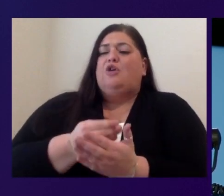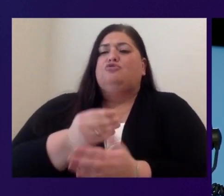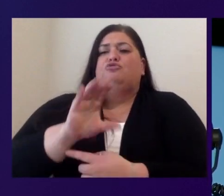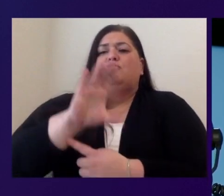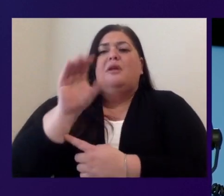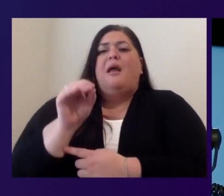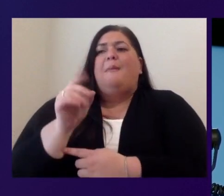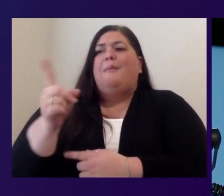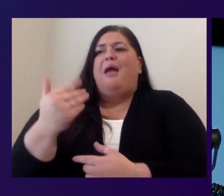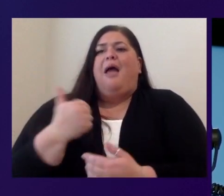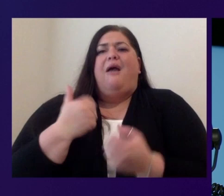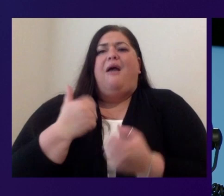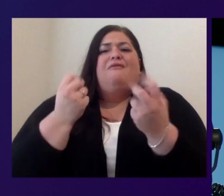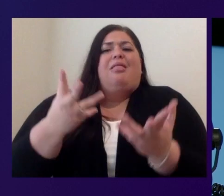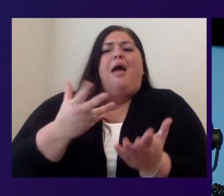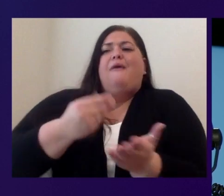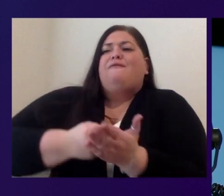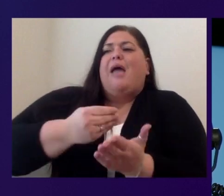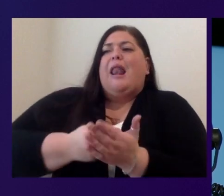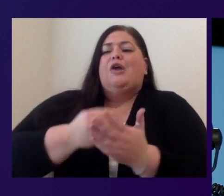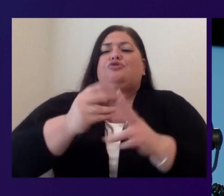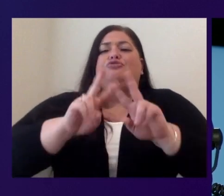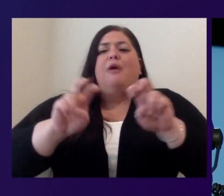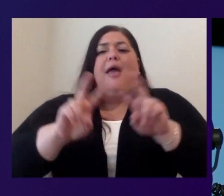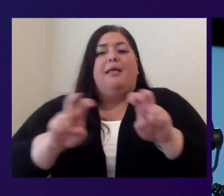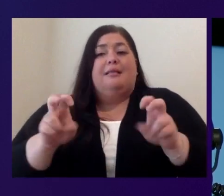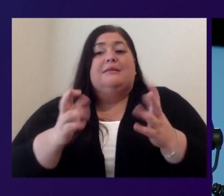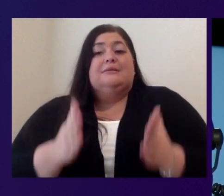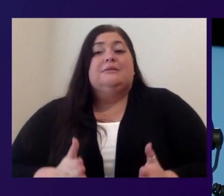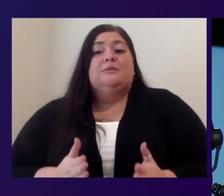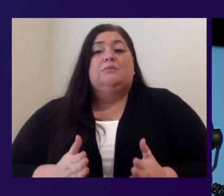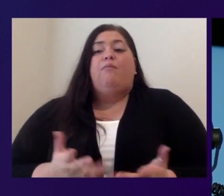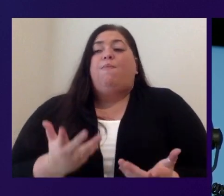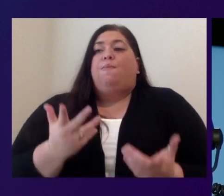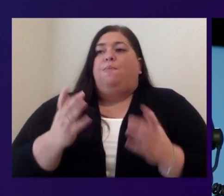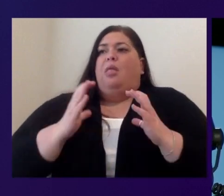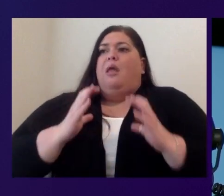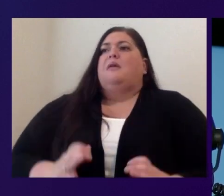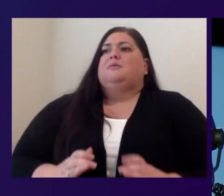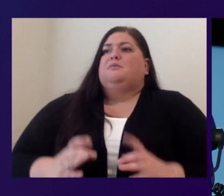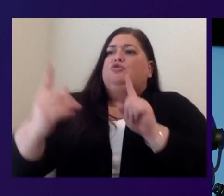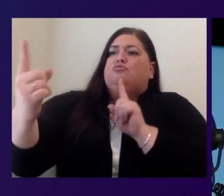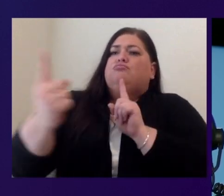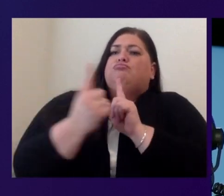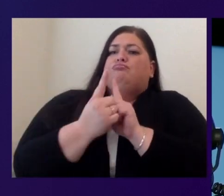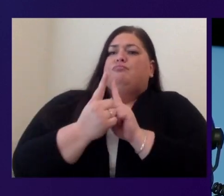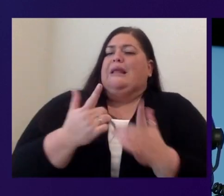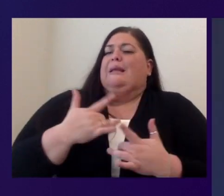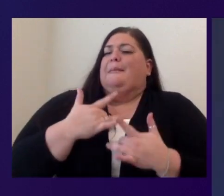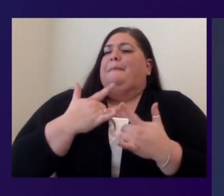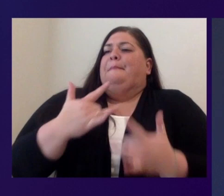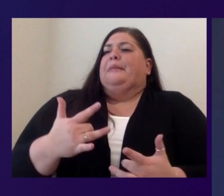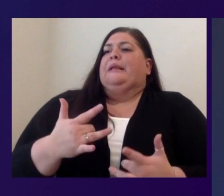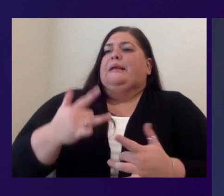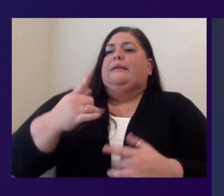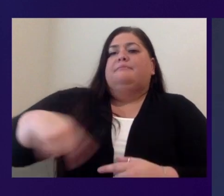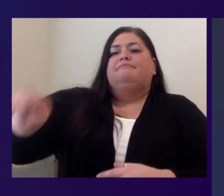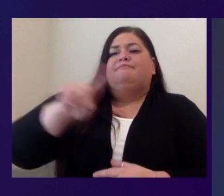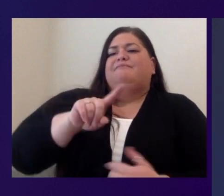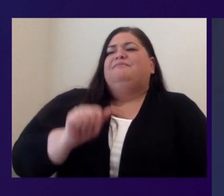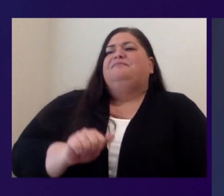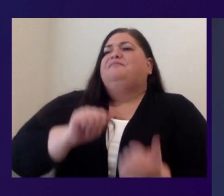financial analysts. When customers come to us, there's a common theme of a problem, which is